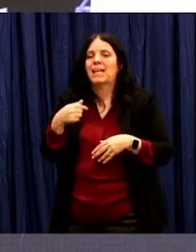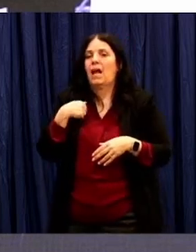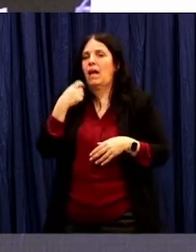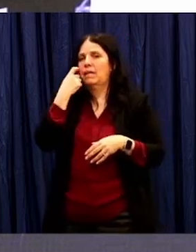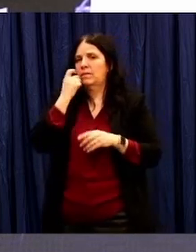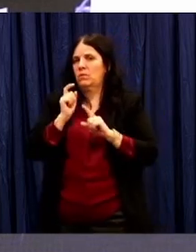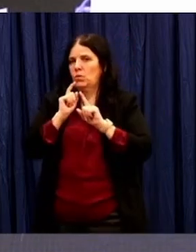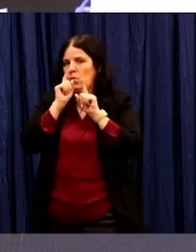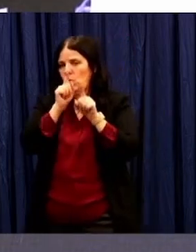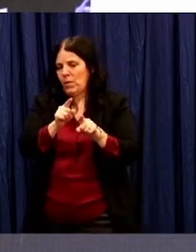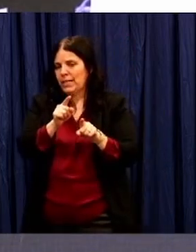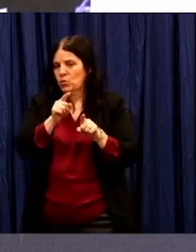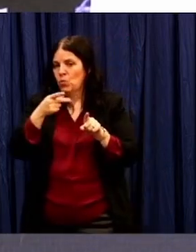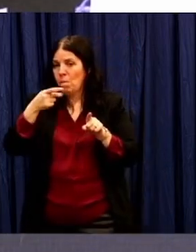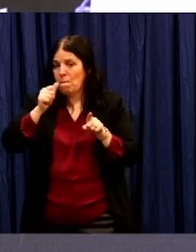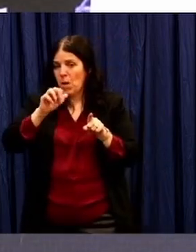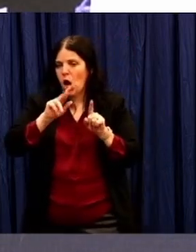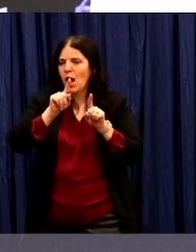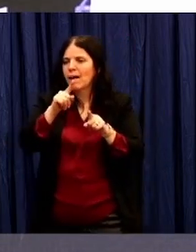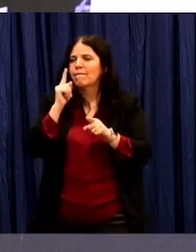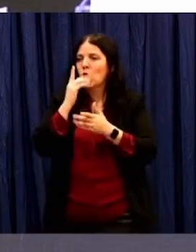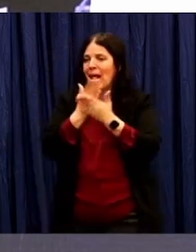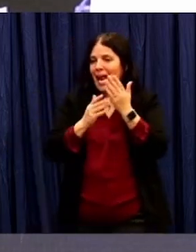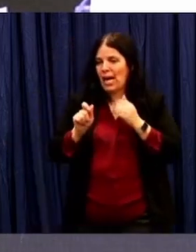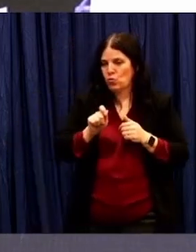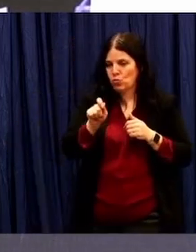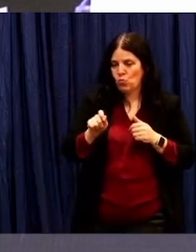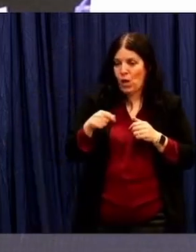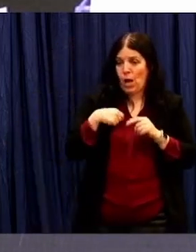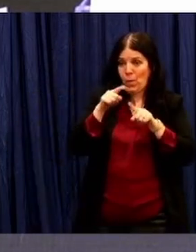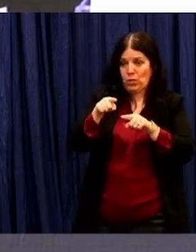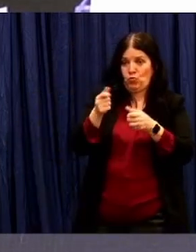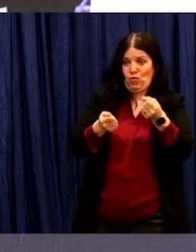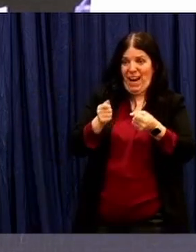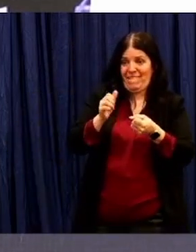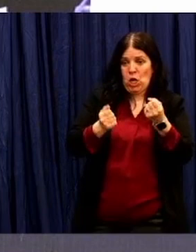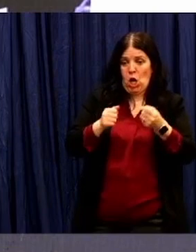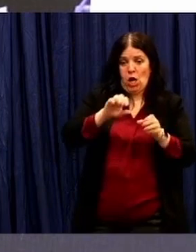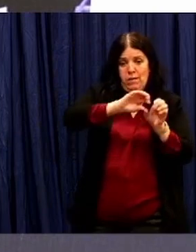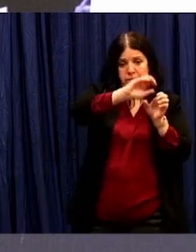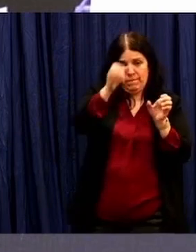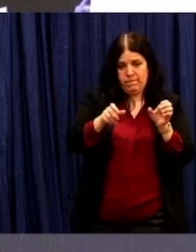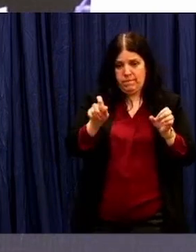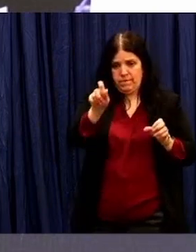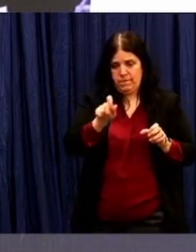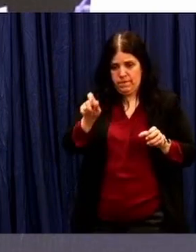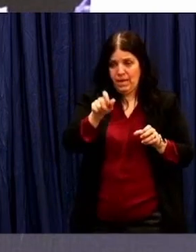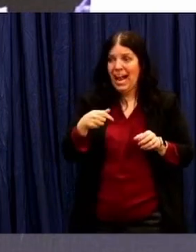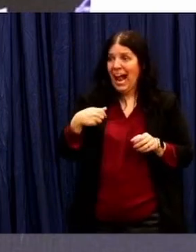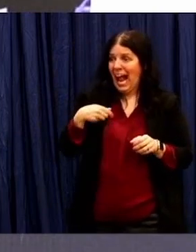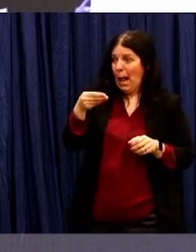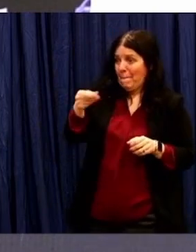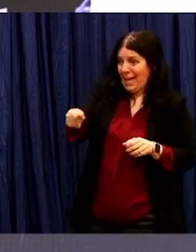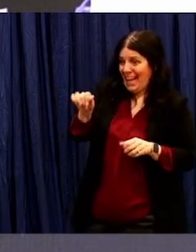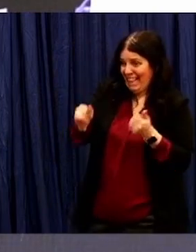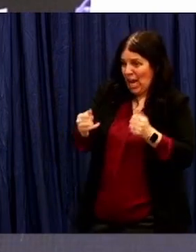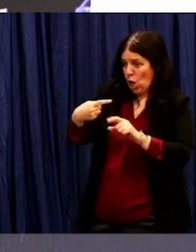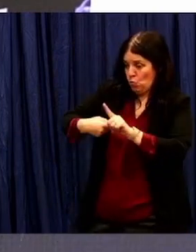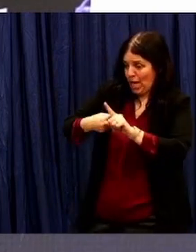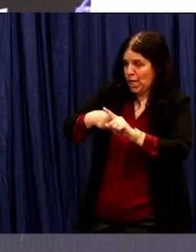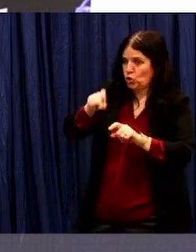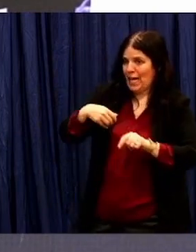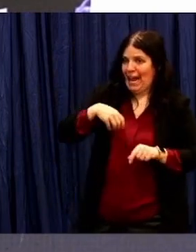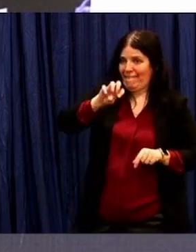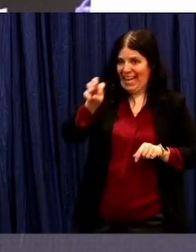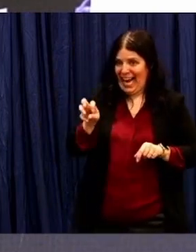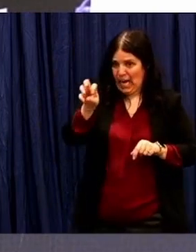a car with hand controls, and guess what? I showed up, and there was no hand controls on the car that I had paid for. And it's because